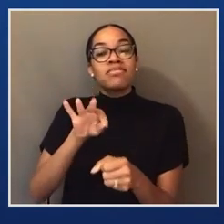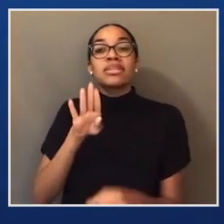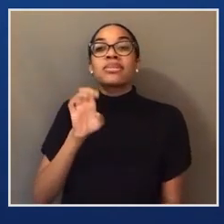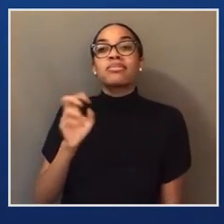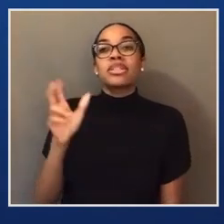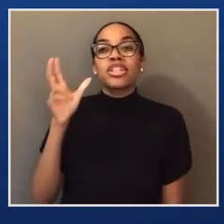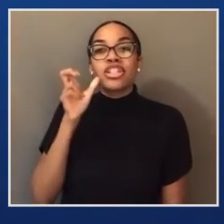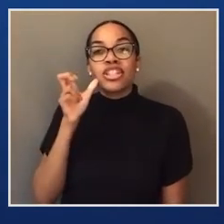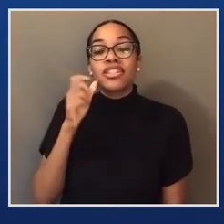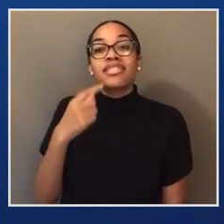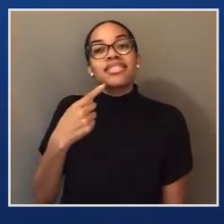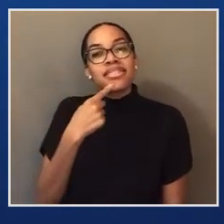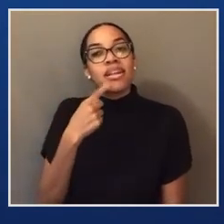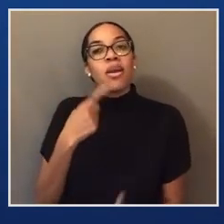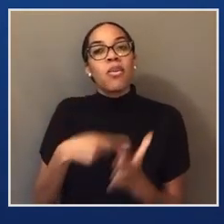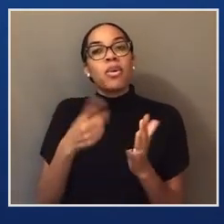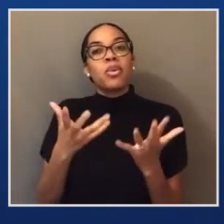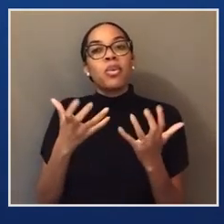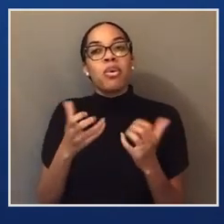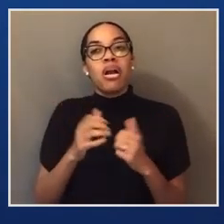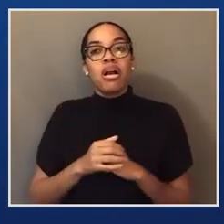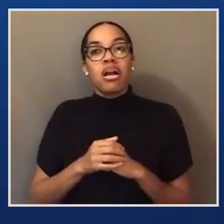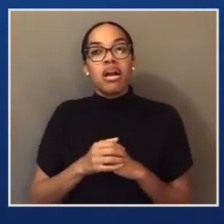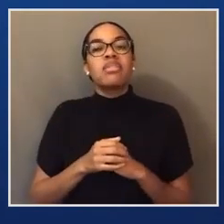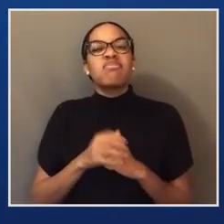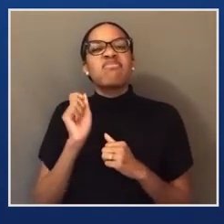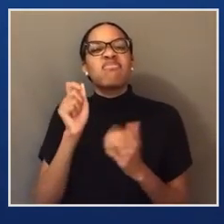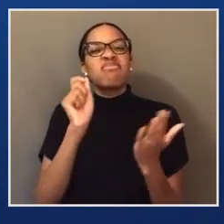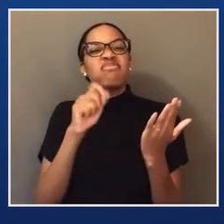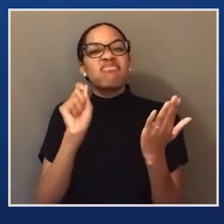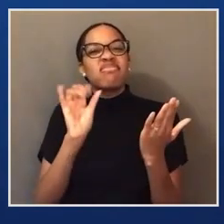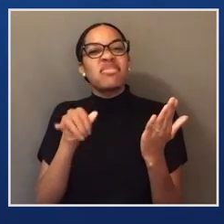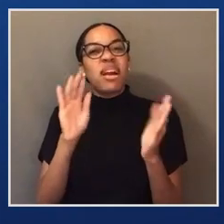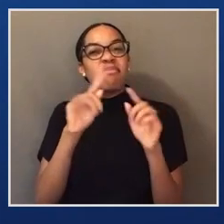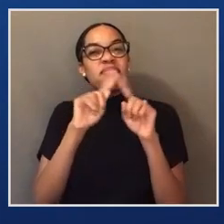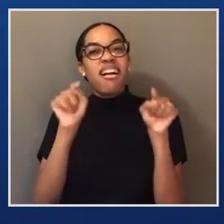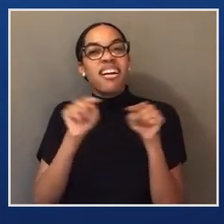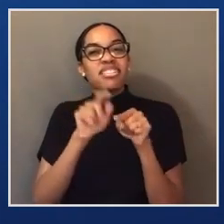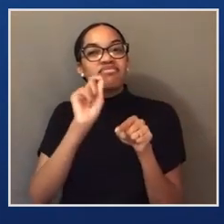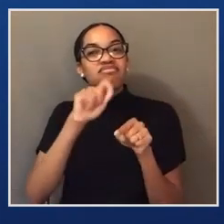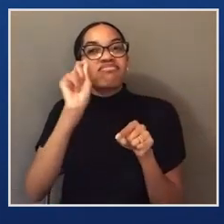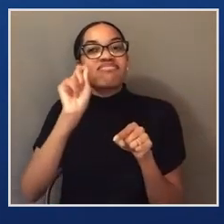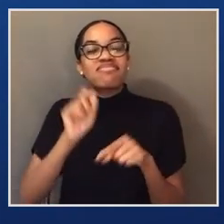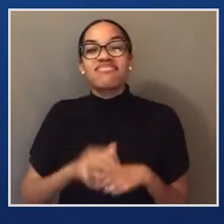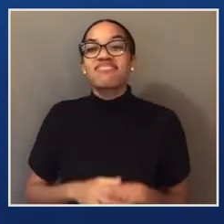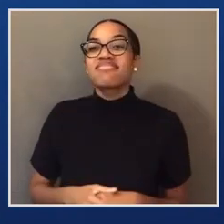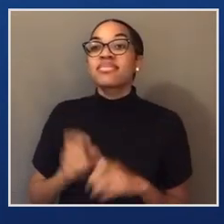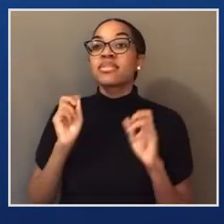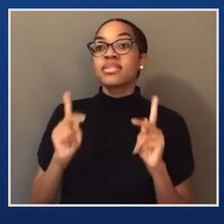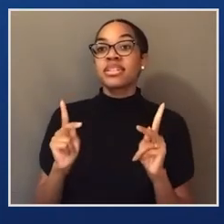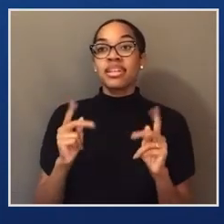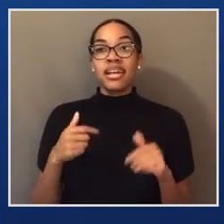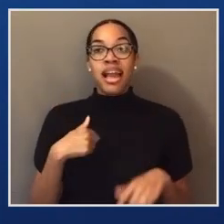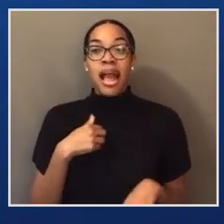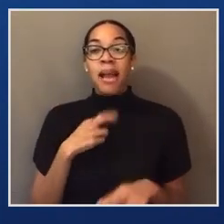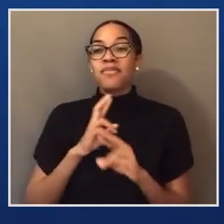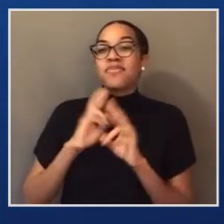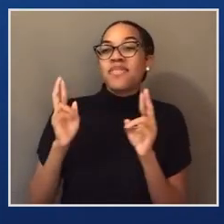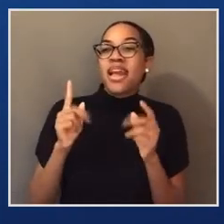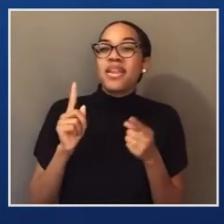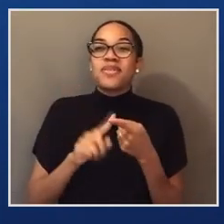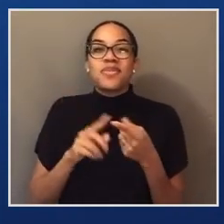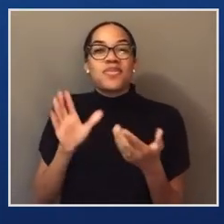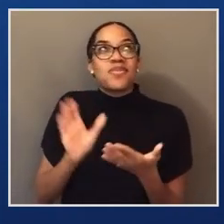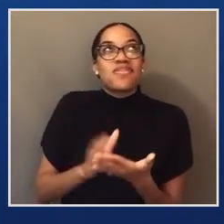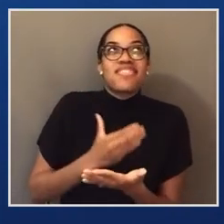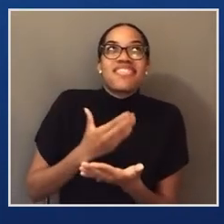want by marking that box. All right, now, I don't know about y'all, but I feel like making some moves. I feel like grooving.